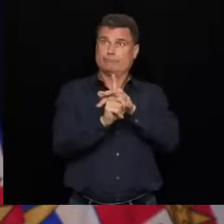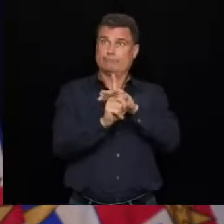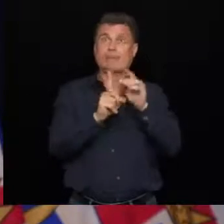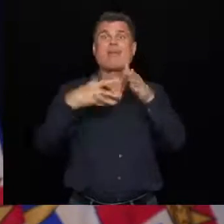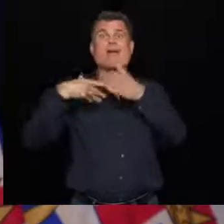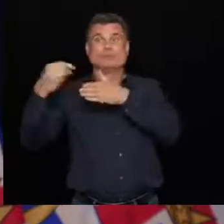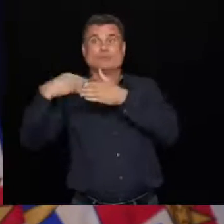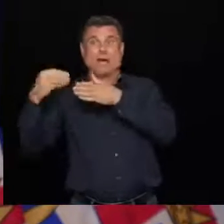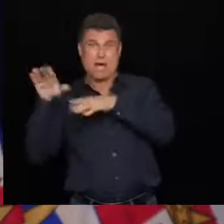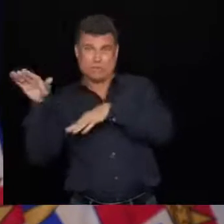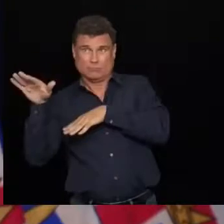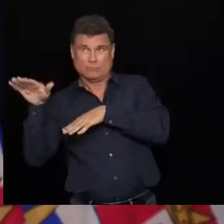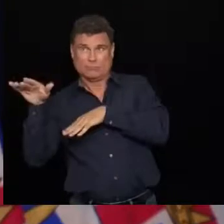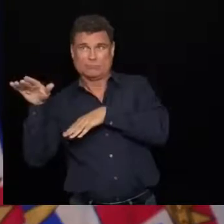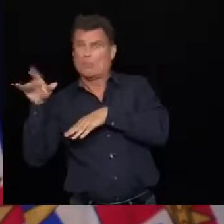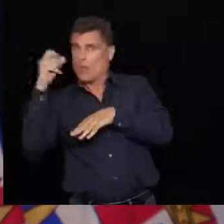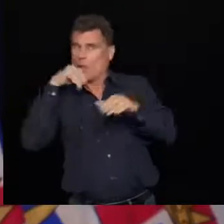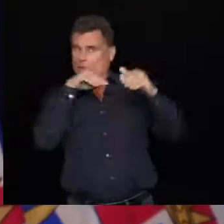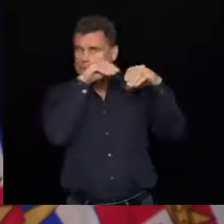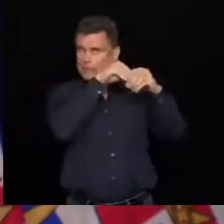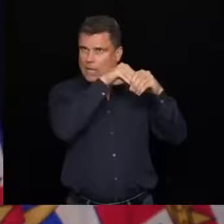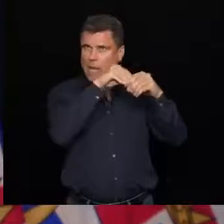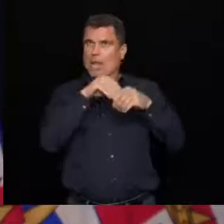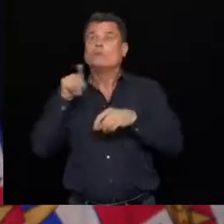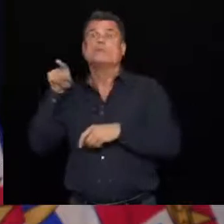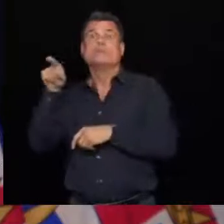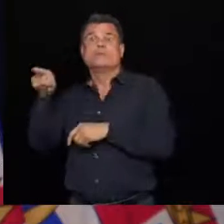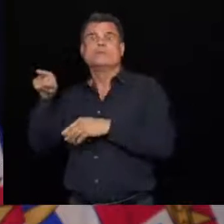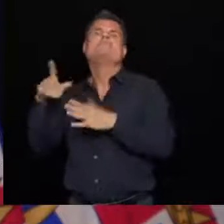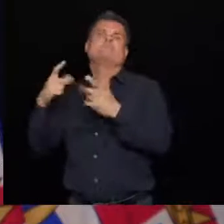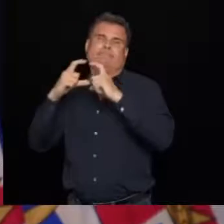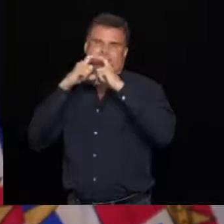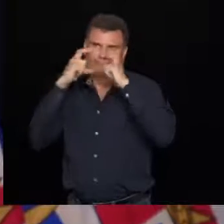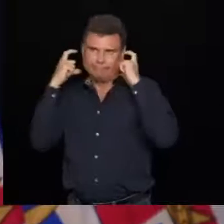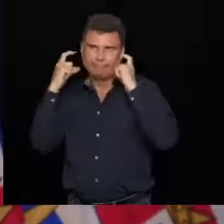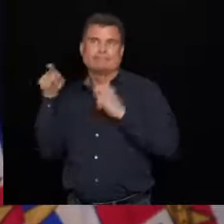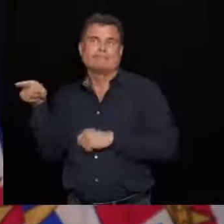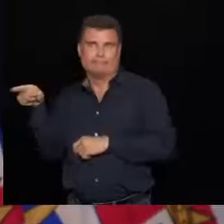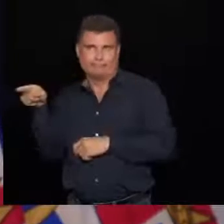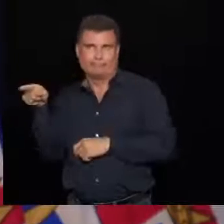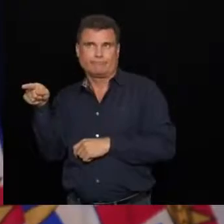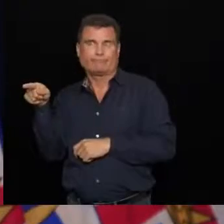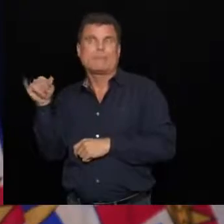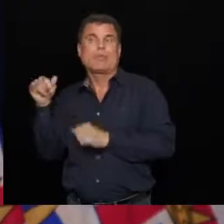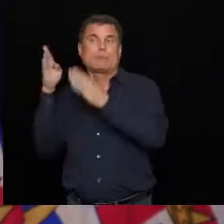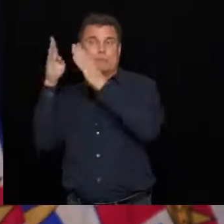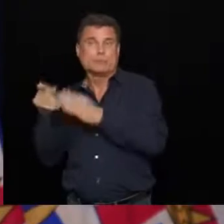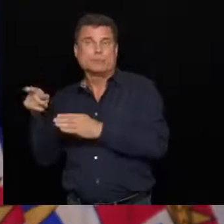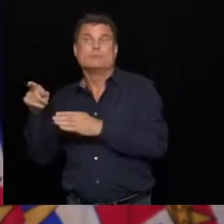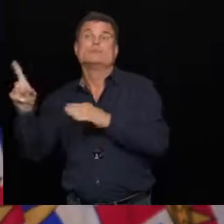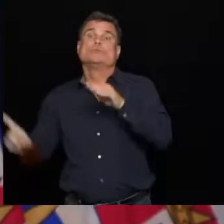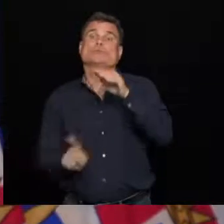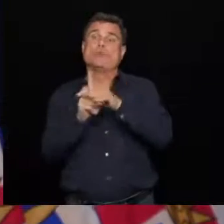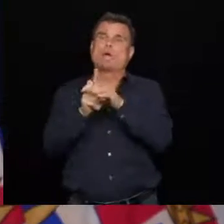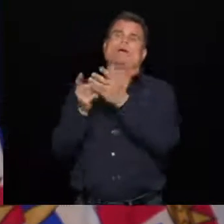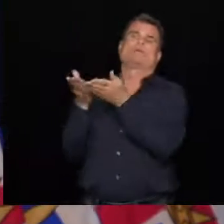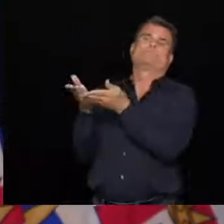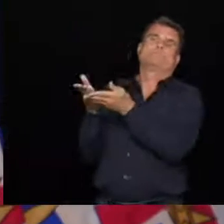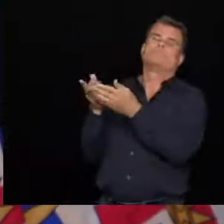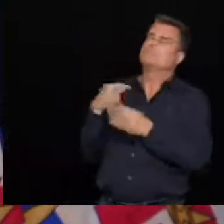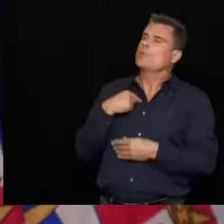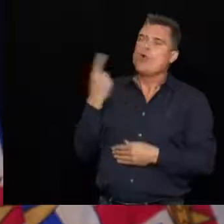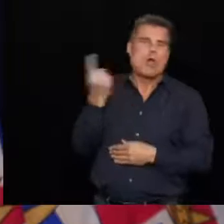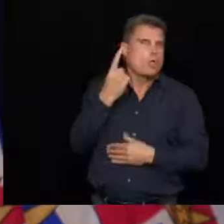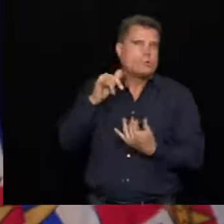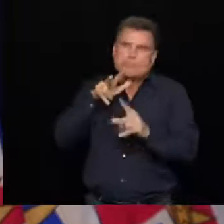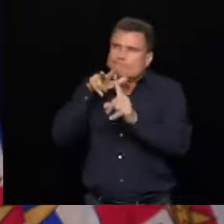each individual, and we've talked about this when we were talking about schools going back and the investigations that we do of every single case. So it may be